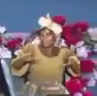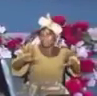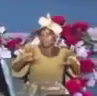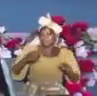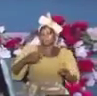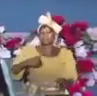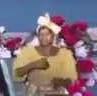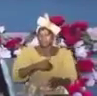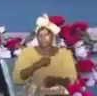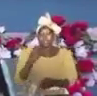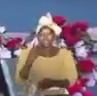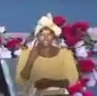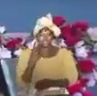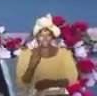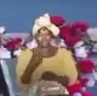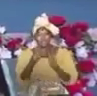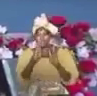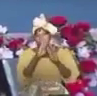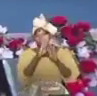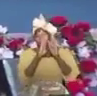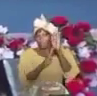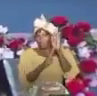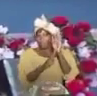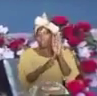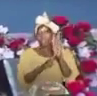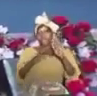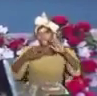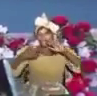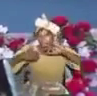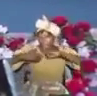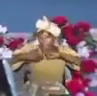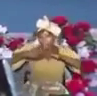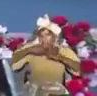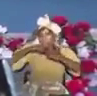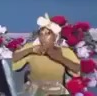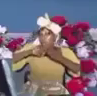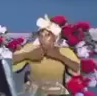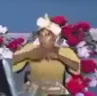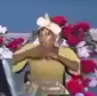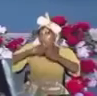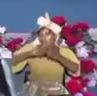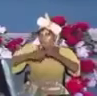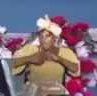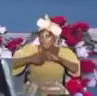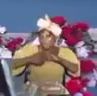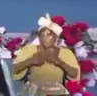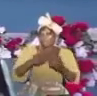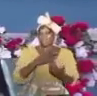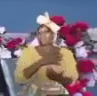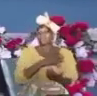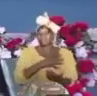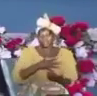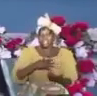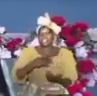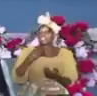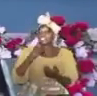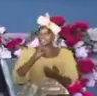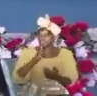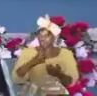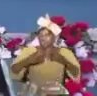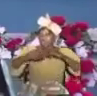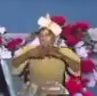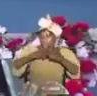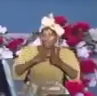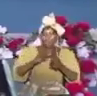scripture that the reality of troubles, I wrote here, the reality of calamities and despair is not new